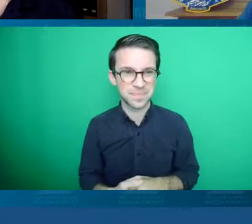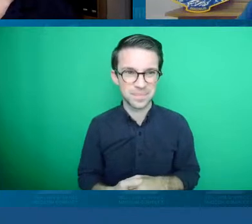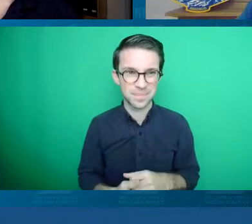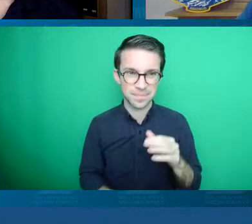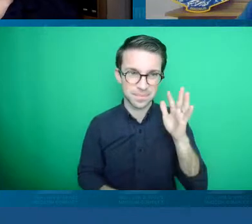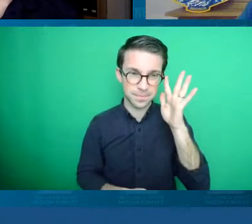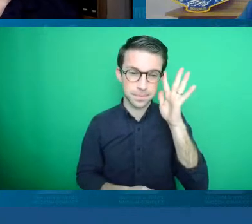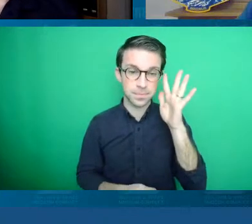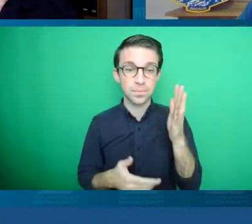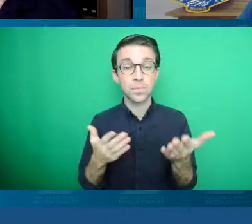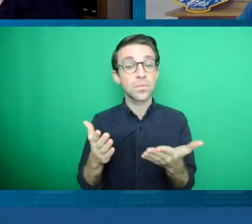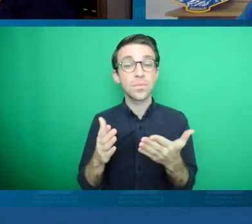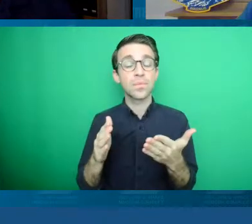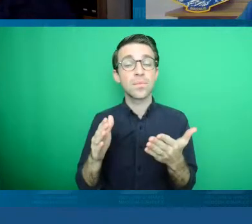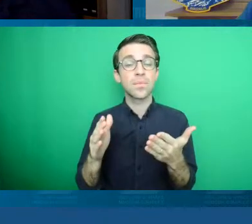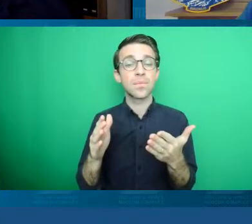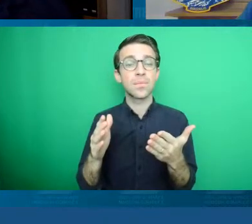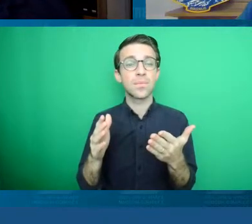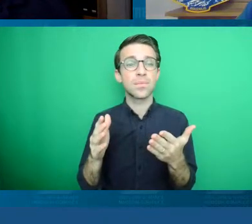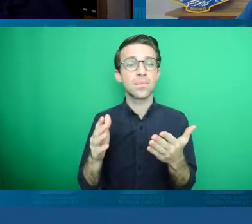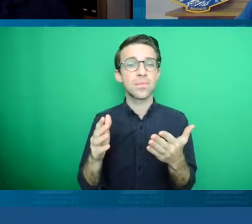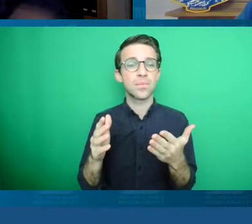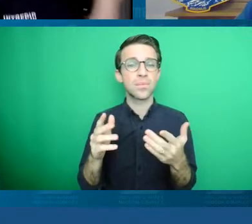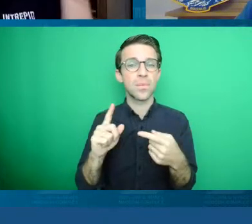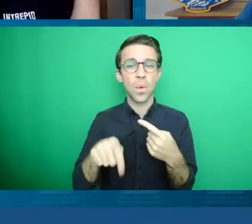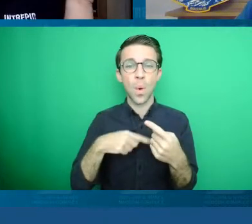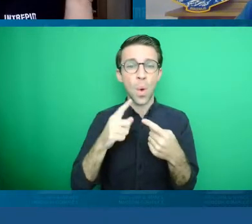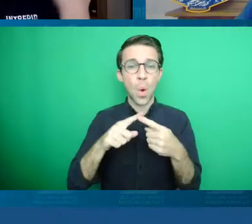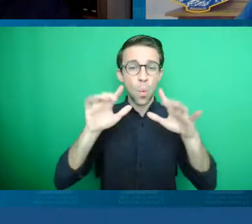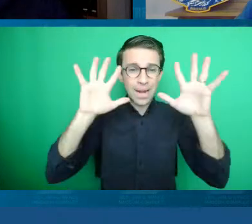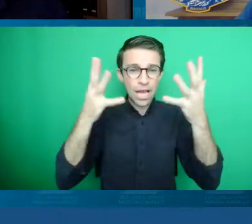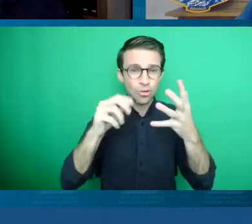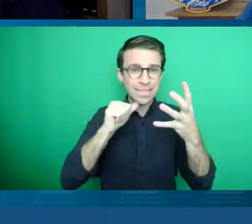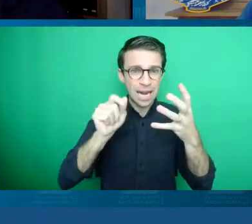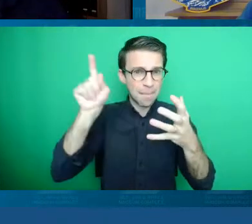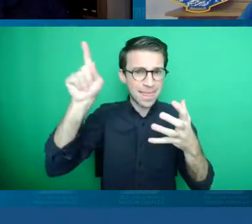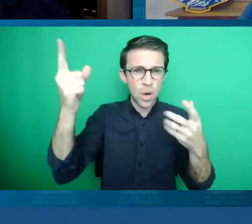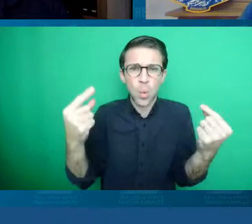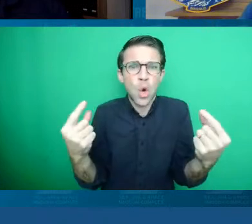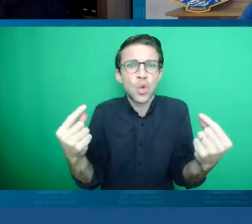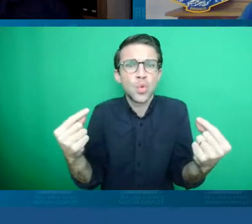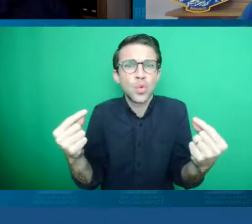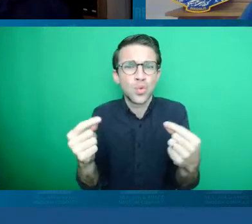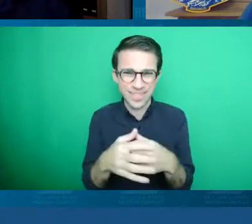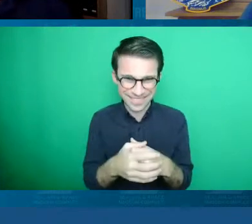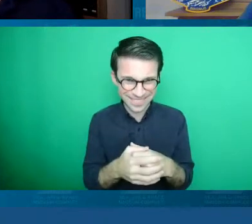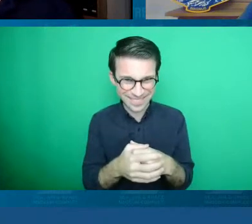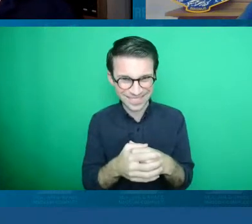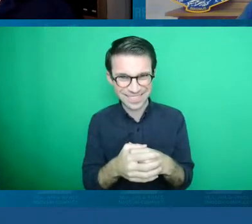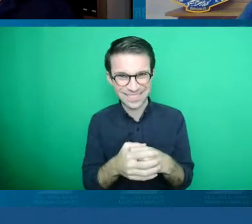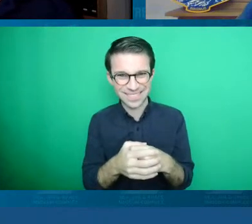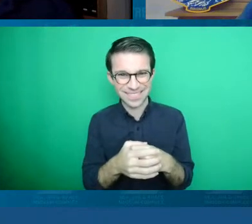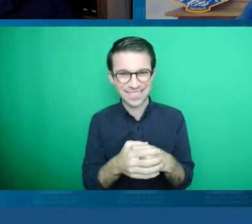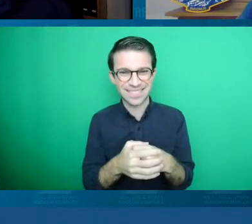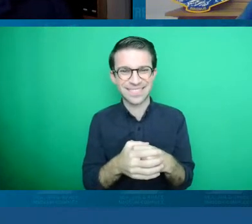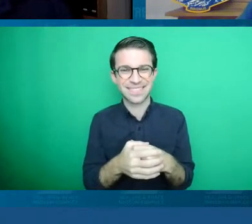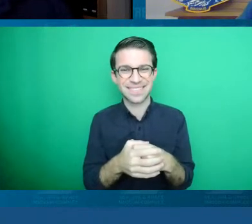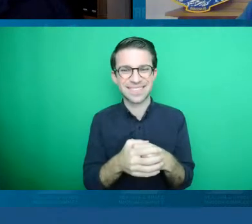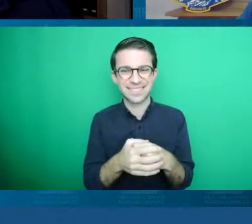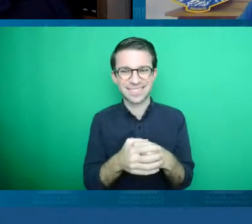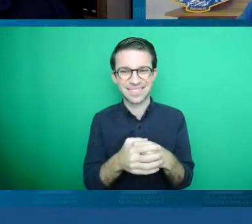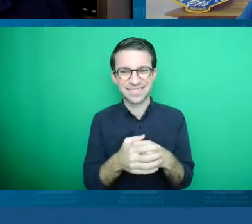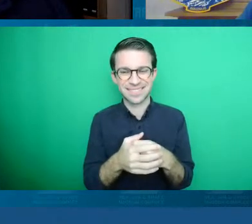too. What do astronauts do when they are not in space? What do you do every time? So every